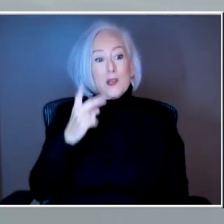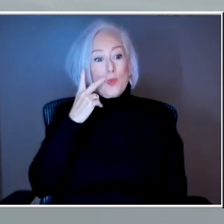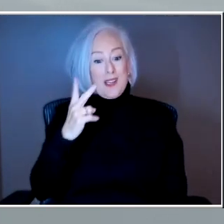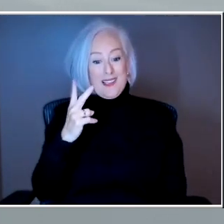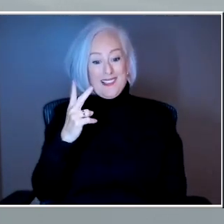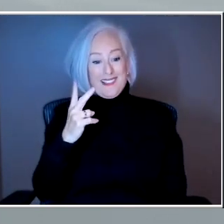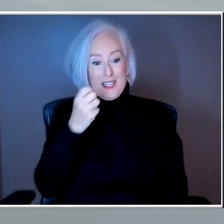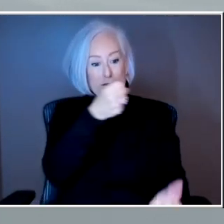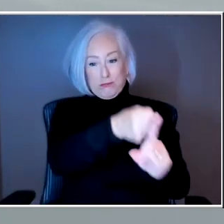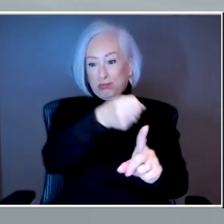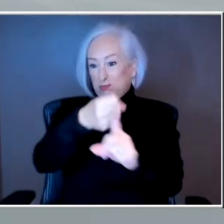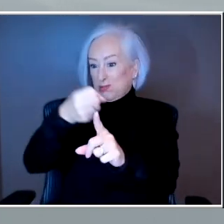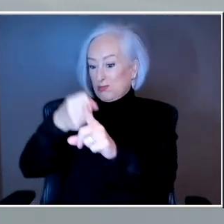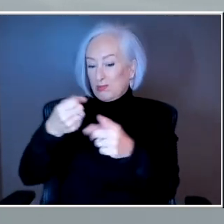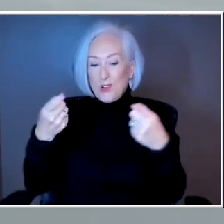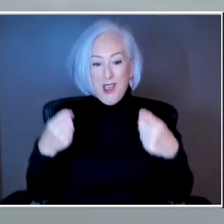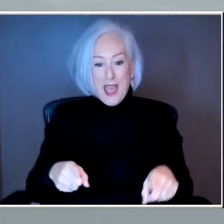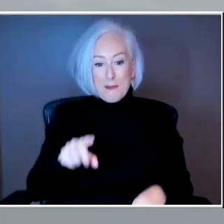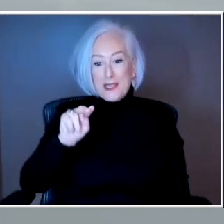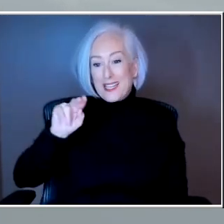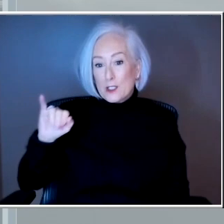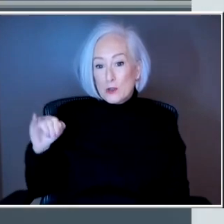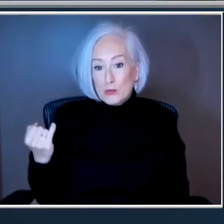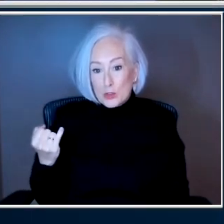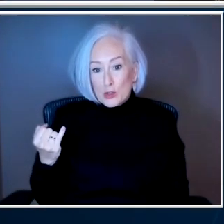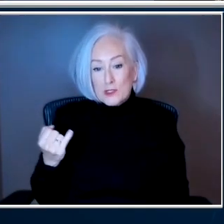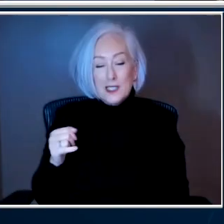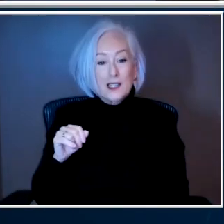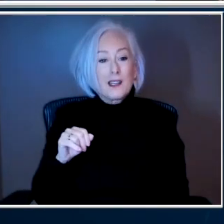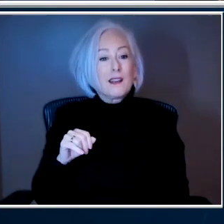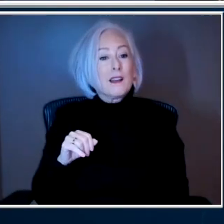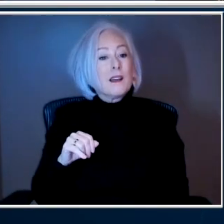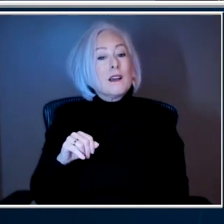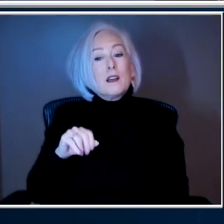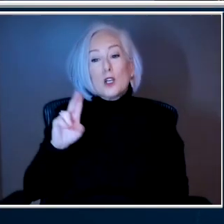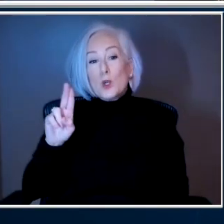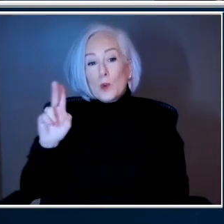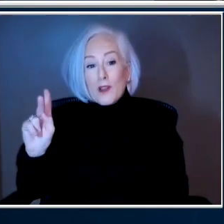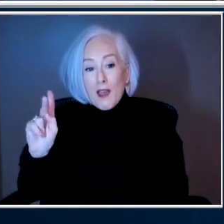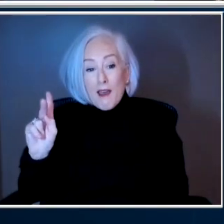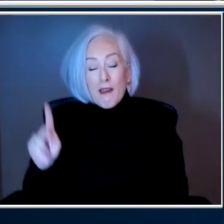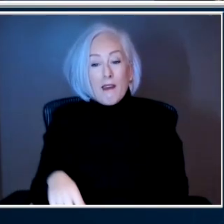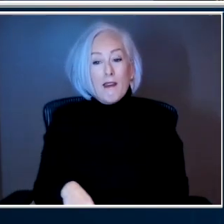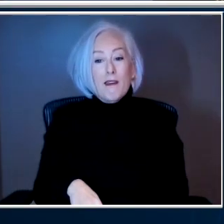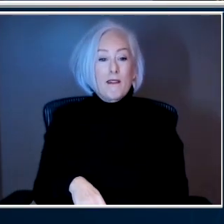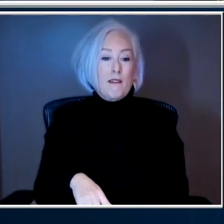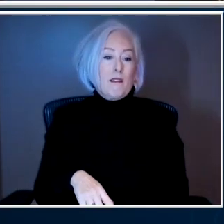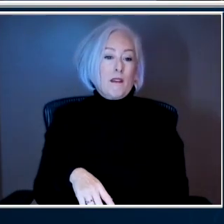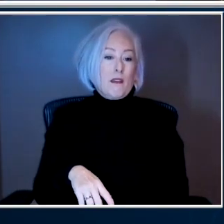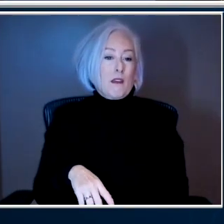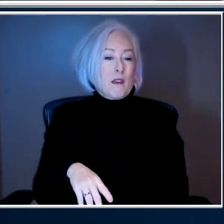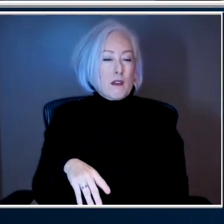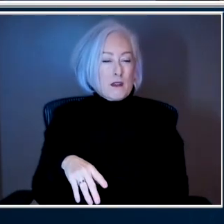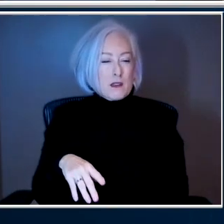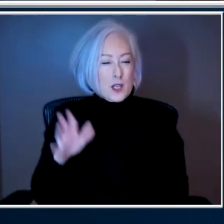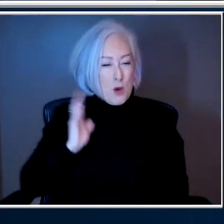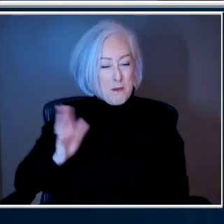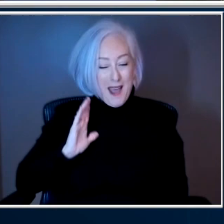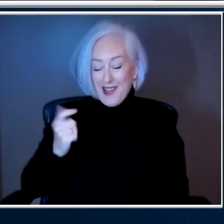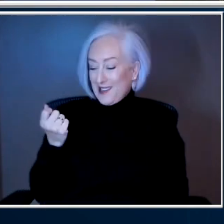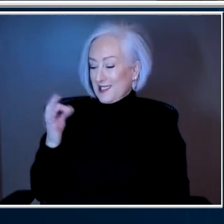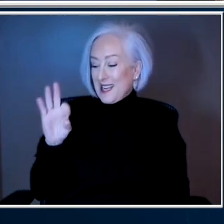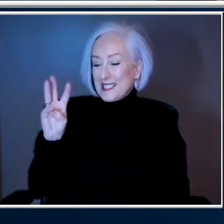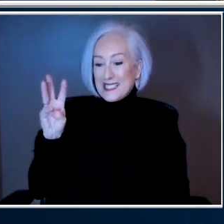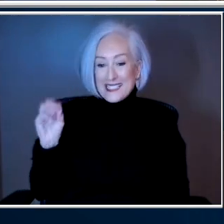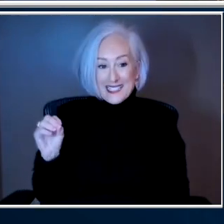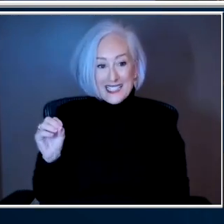Jersey, and United Kingdom. So Hawk, measles used to be a big problem. Of course, then we get the vaccine in the 60s. But since then, measles cases, they've